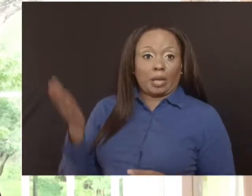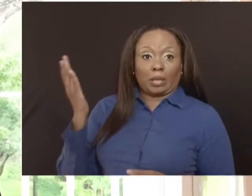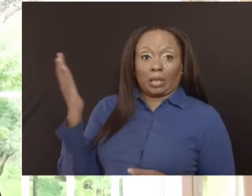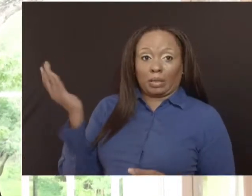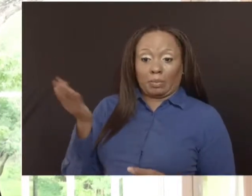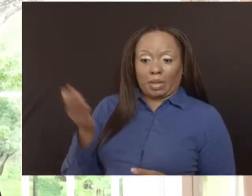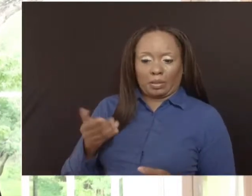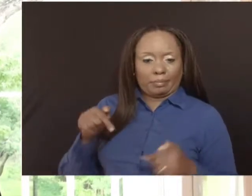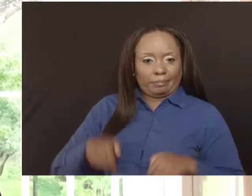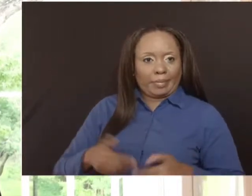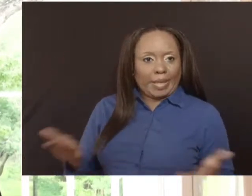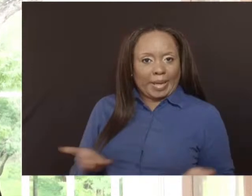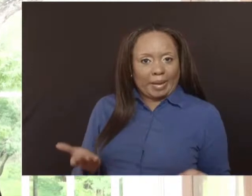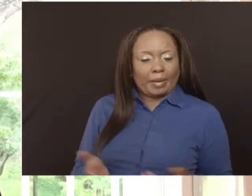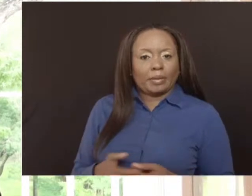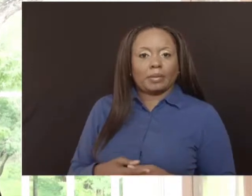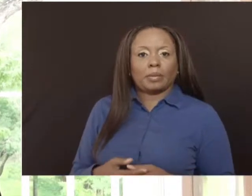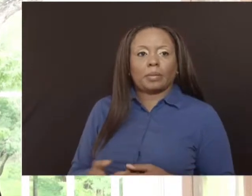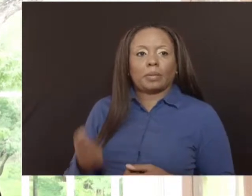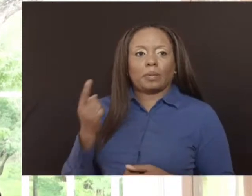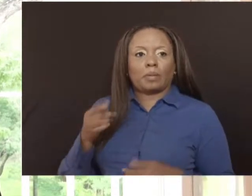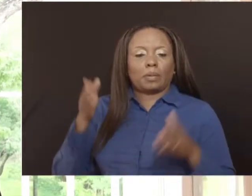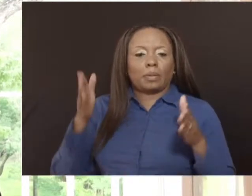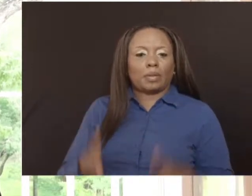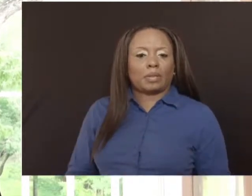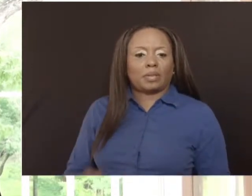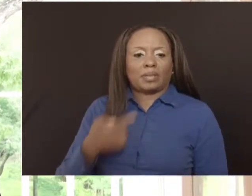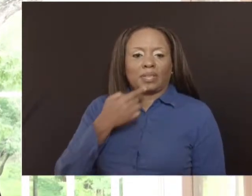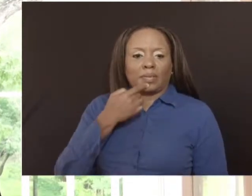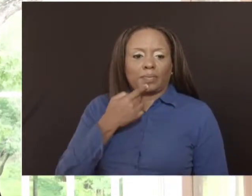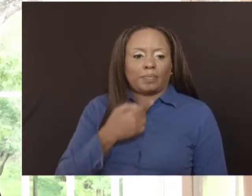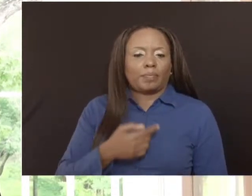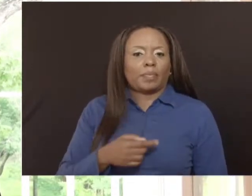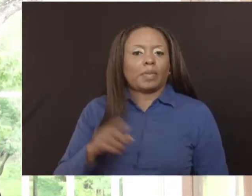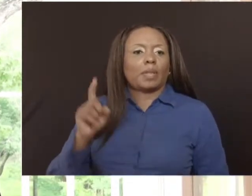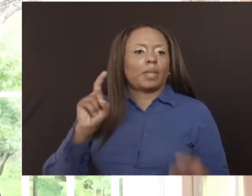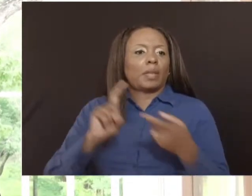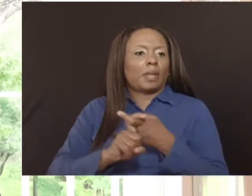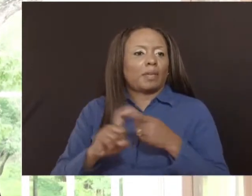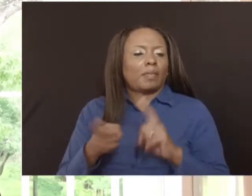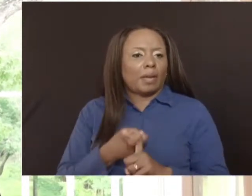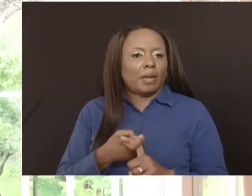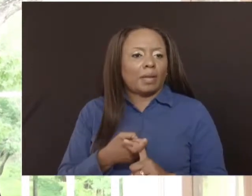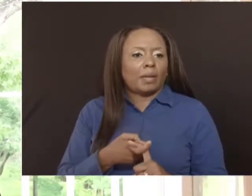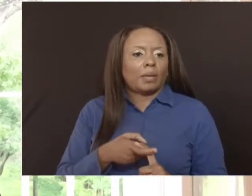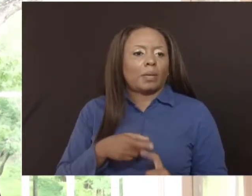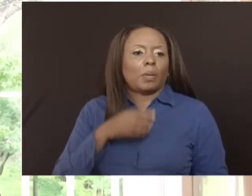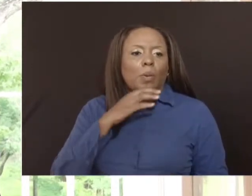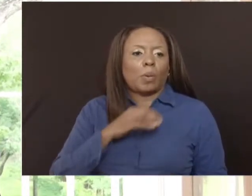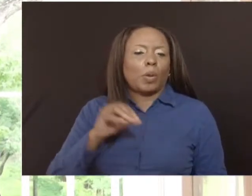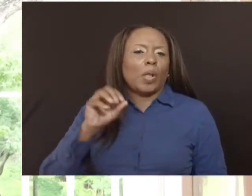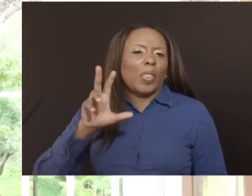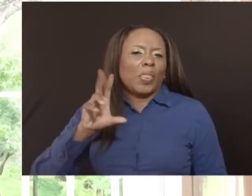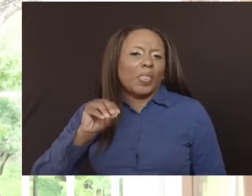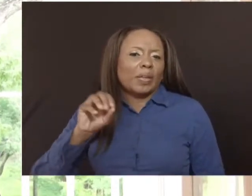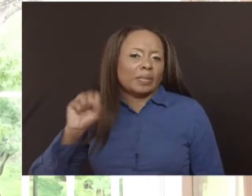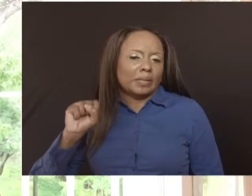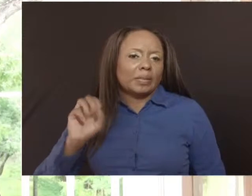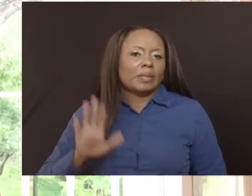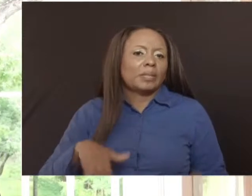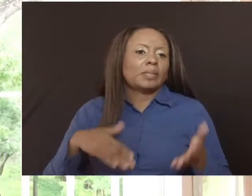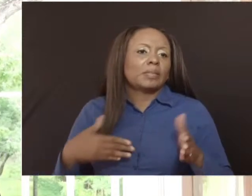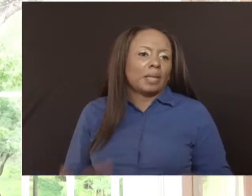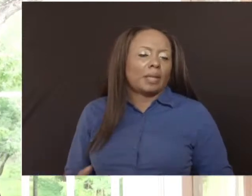this morning, one of the crew members said that a friend of his in his 30s has died from